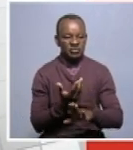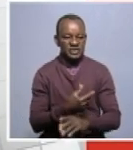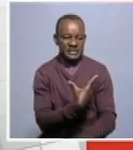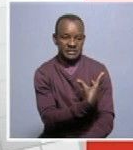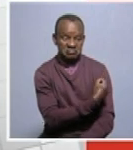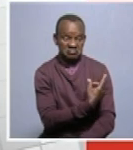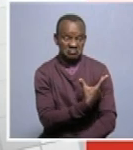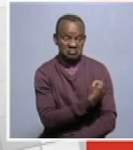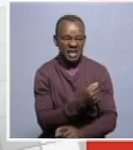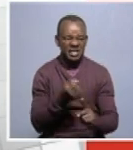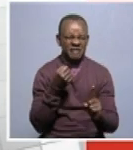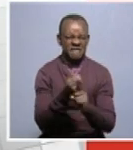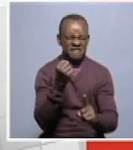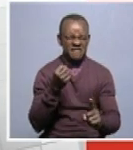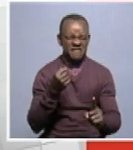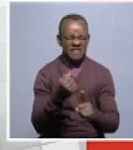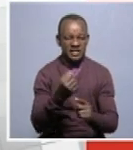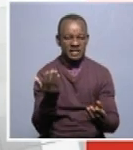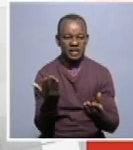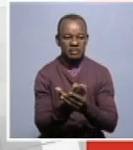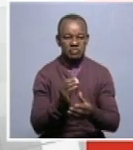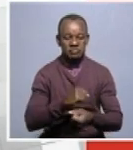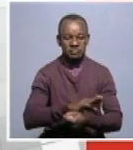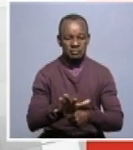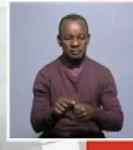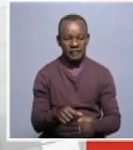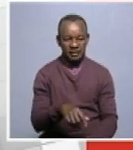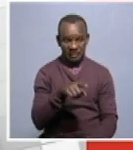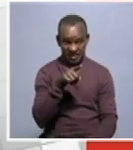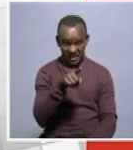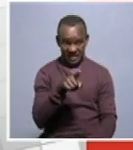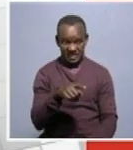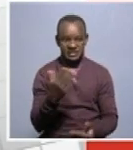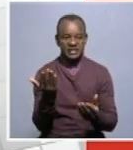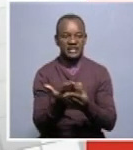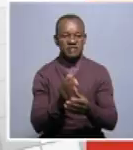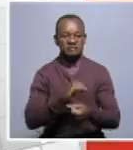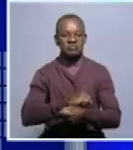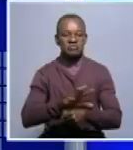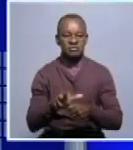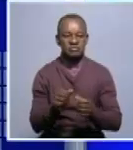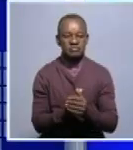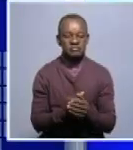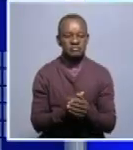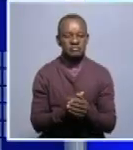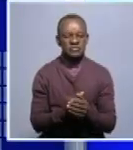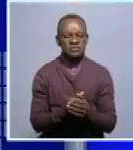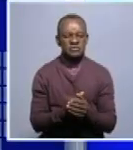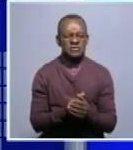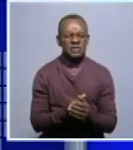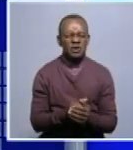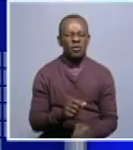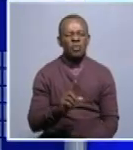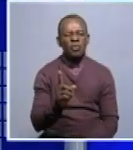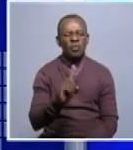is a variant of a virus. Well, talking about the variants, what are the major ones, the